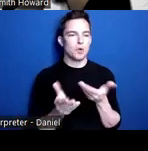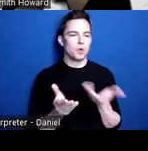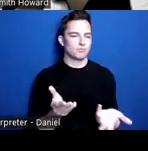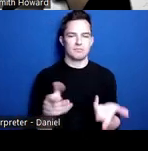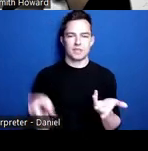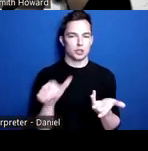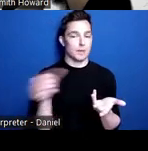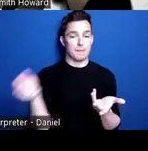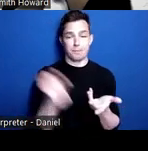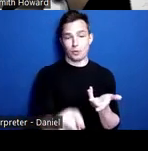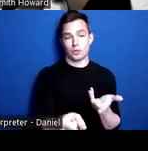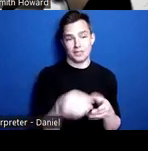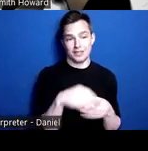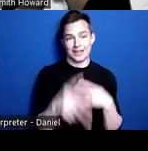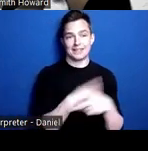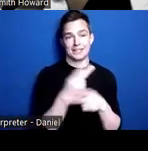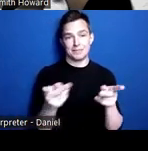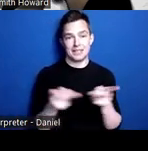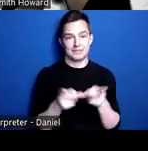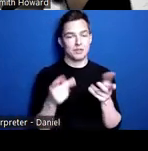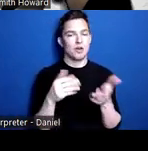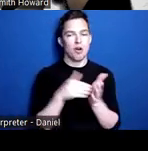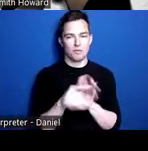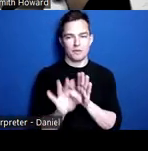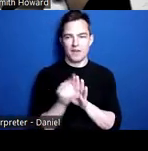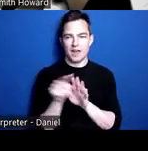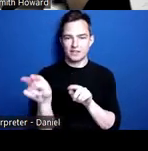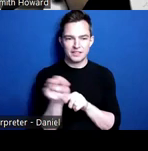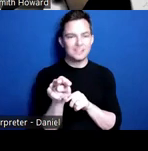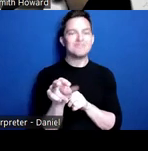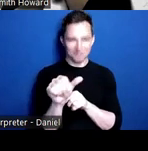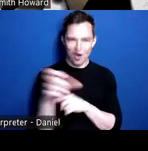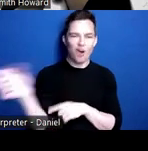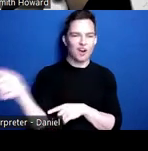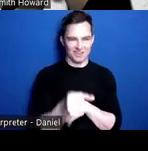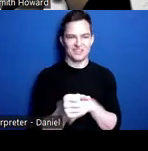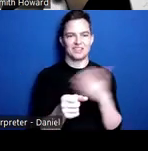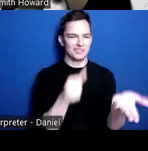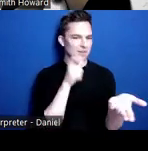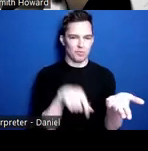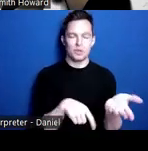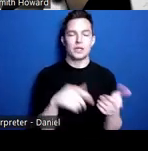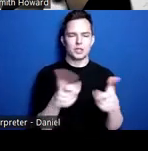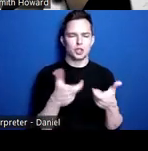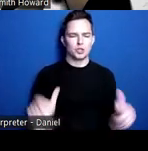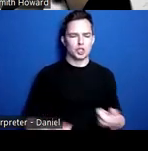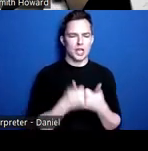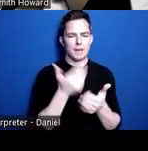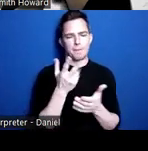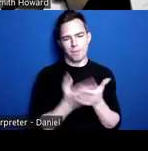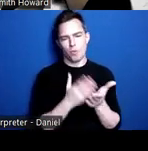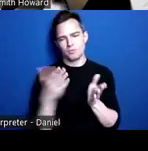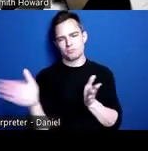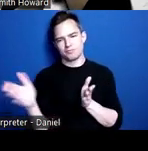be placed in those facilities. We often find that they are. So it's a huge challenge on both ends and between